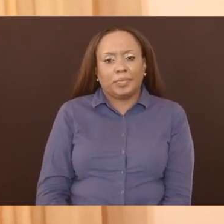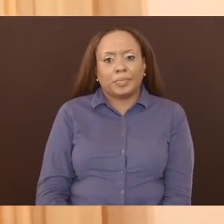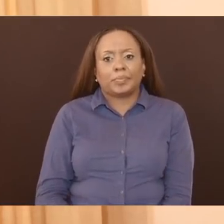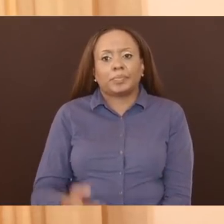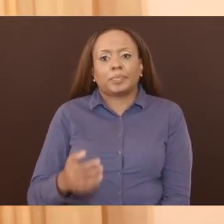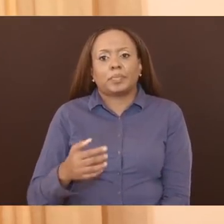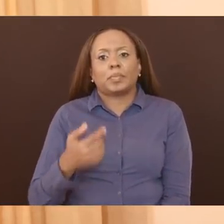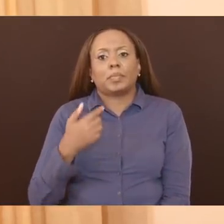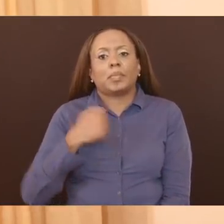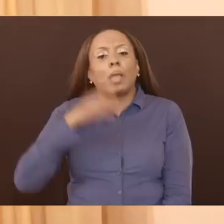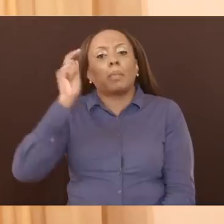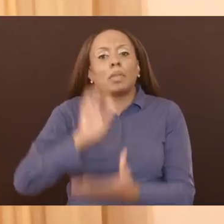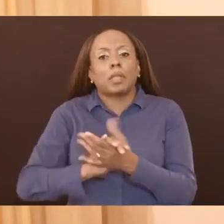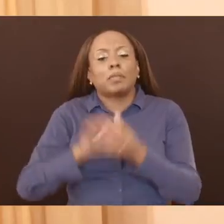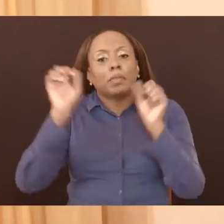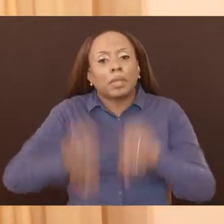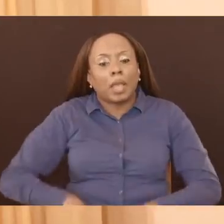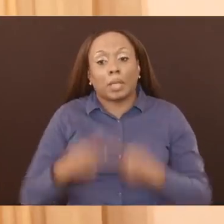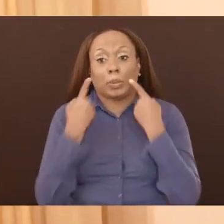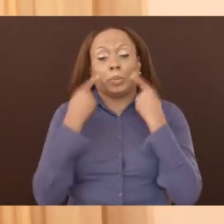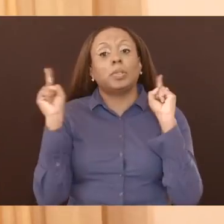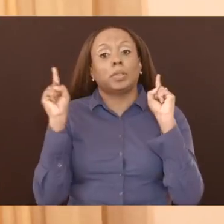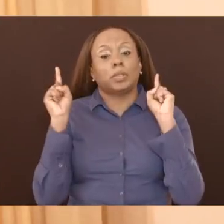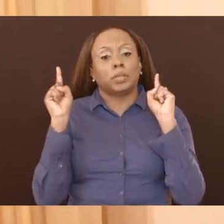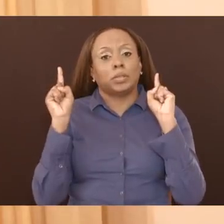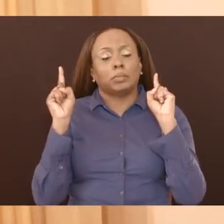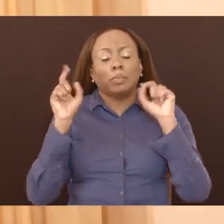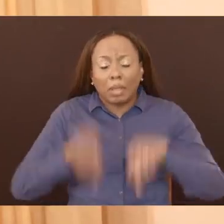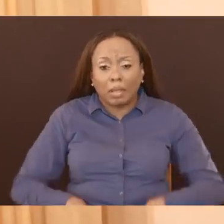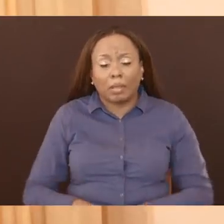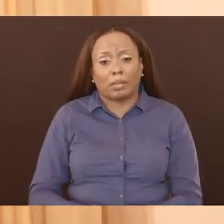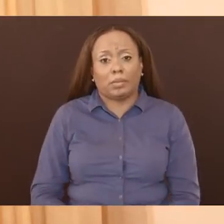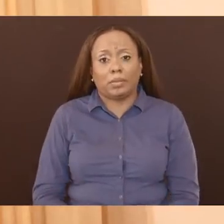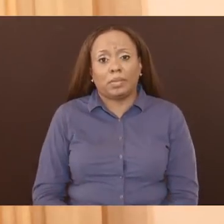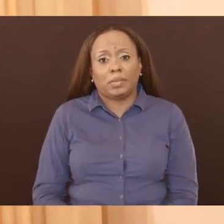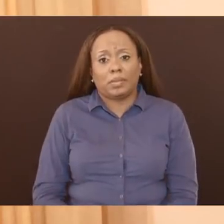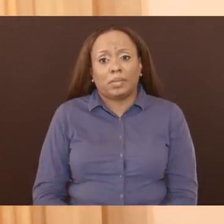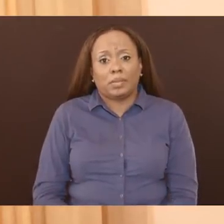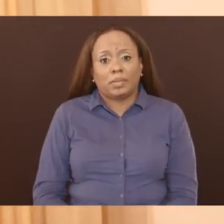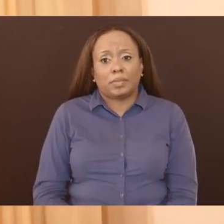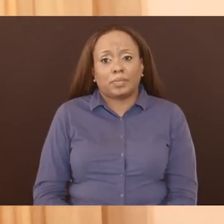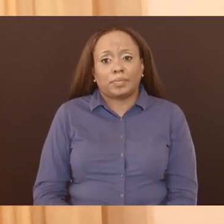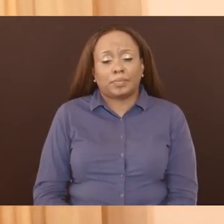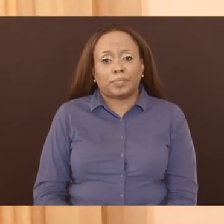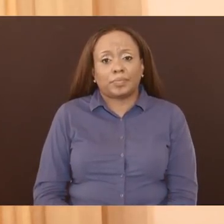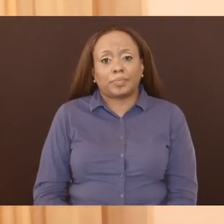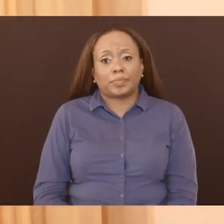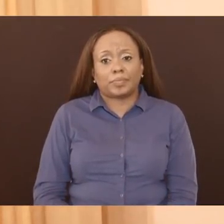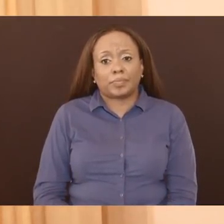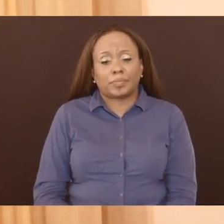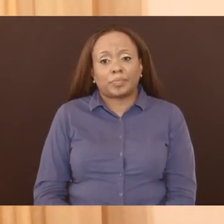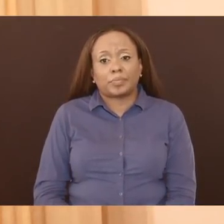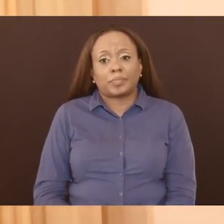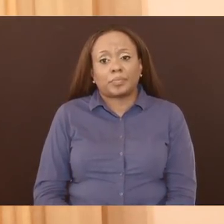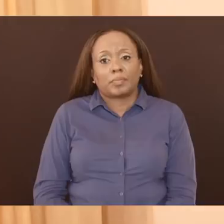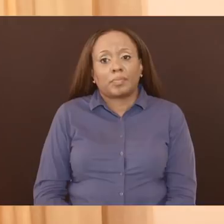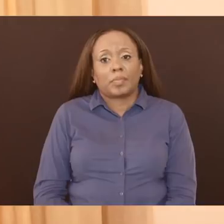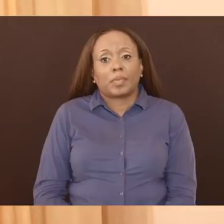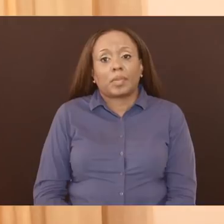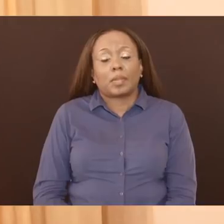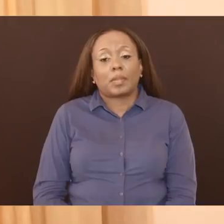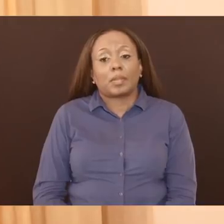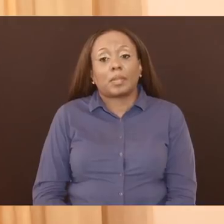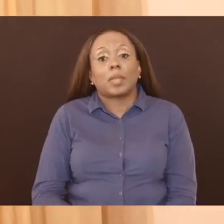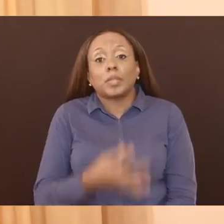can do it. I ask you, as soon as you can from